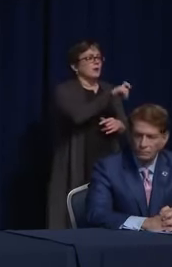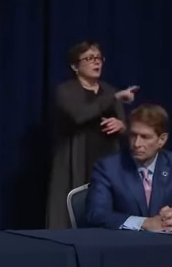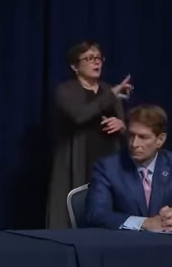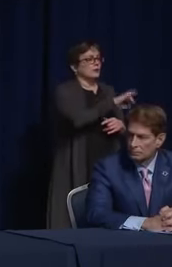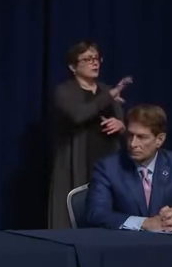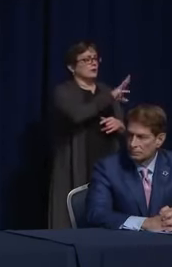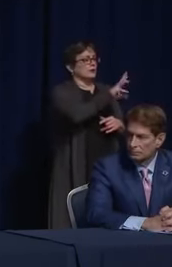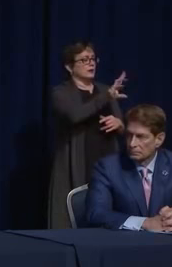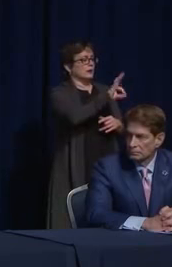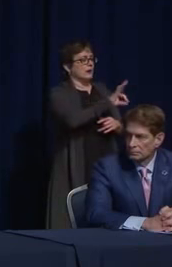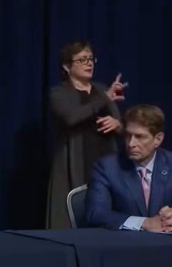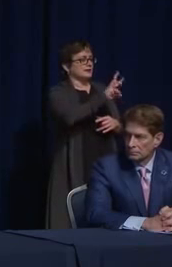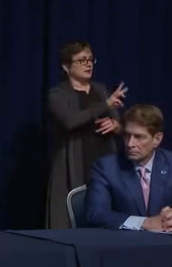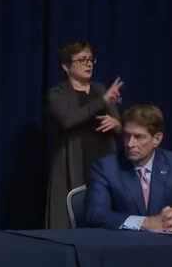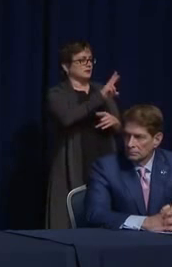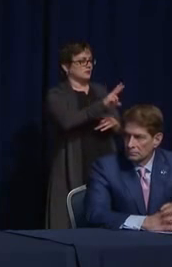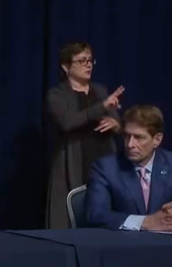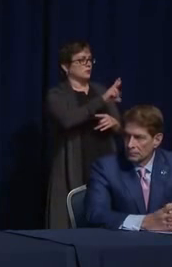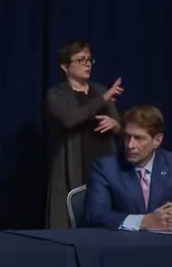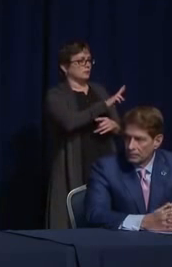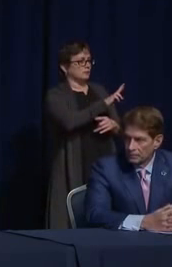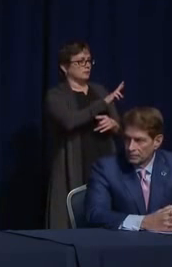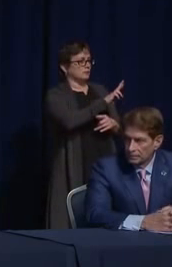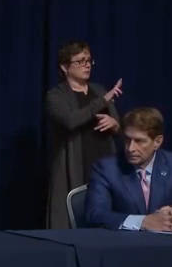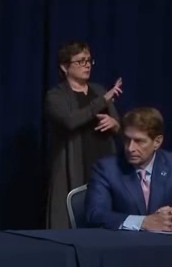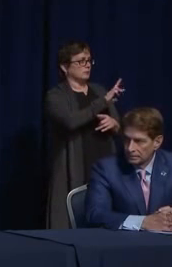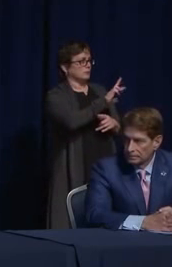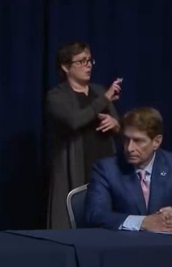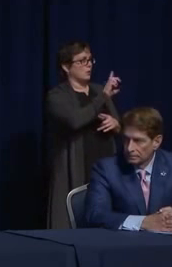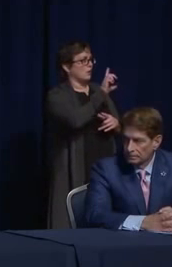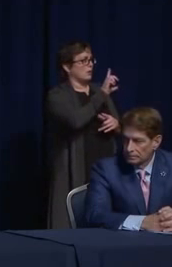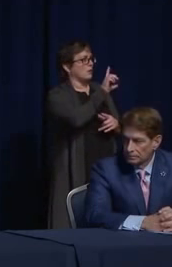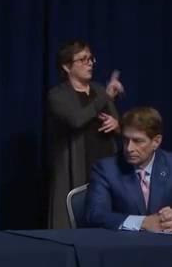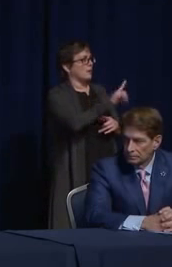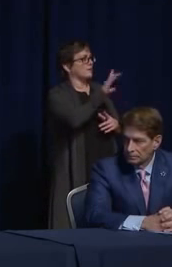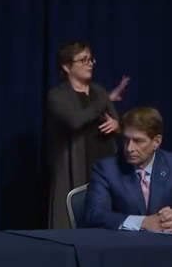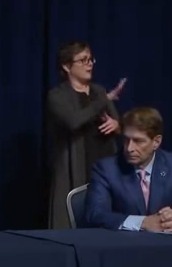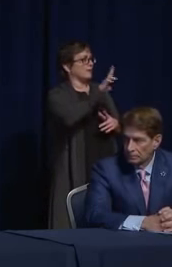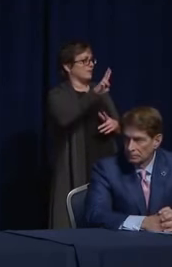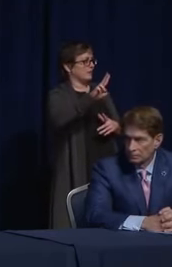1-800-962-1253 or visit nj.gov/health.